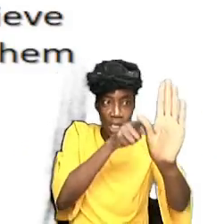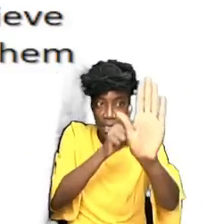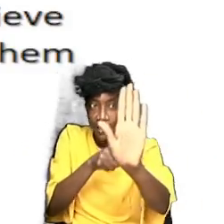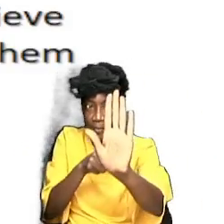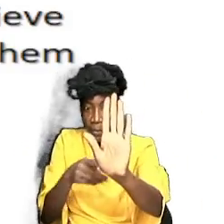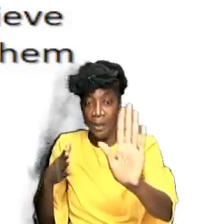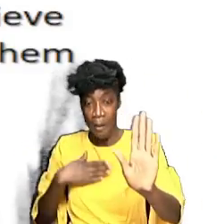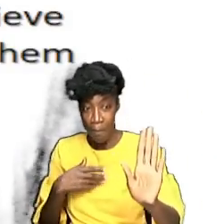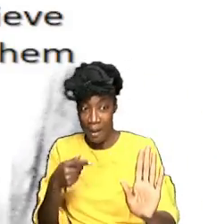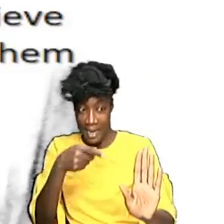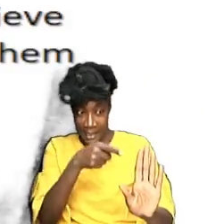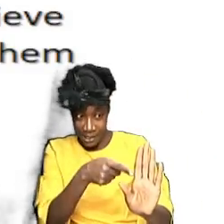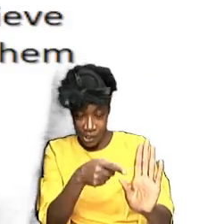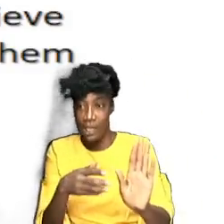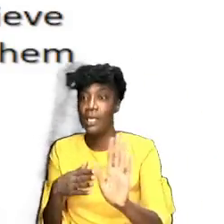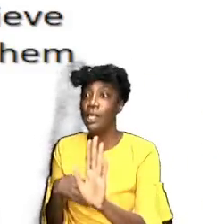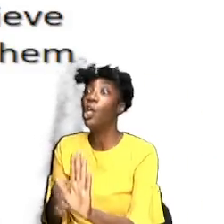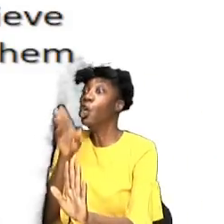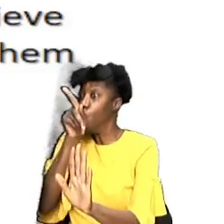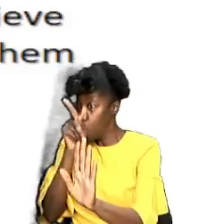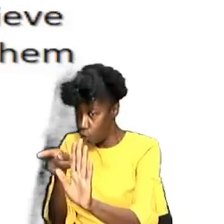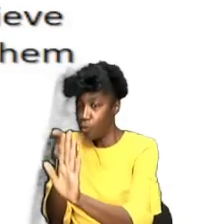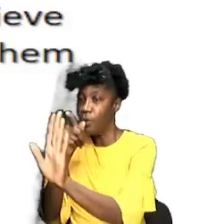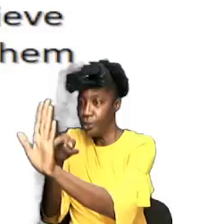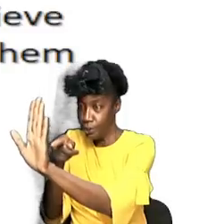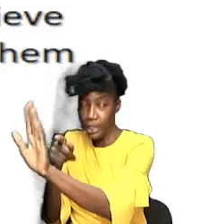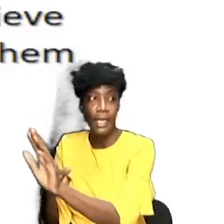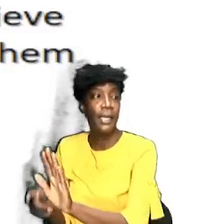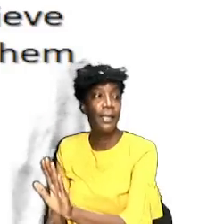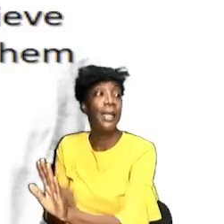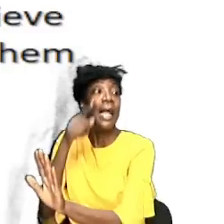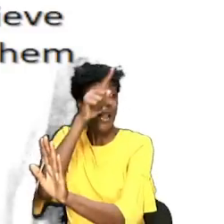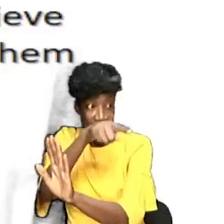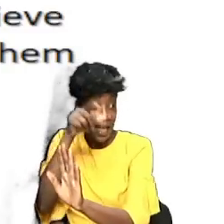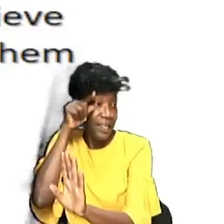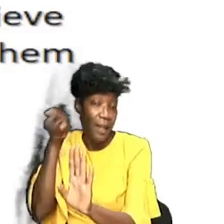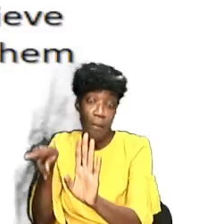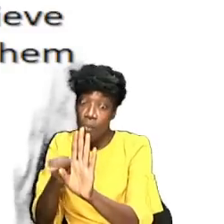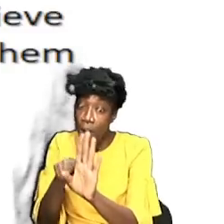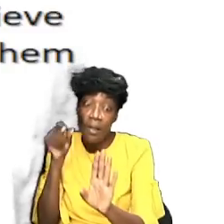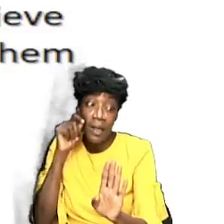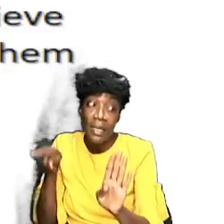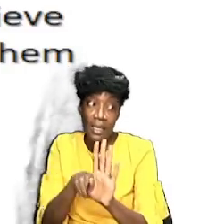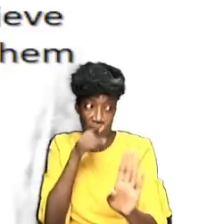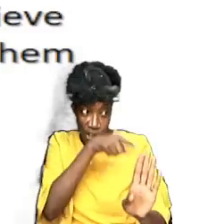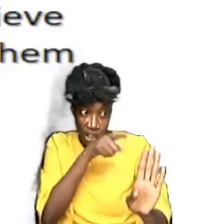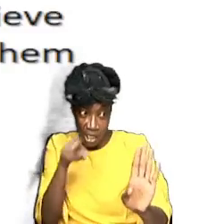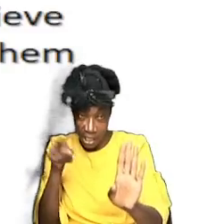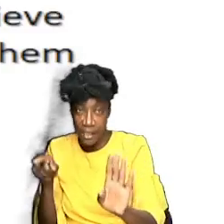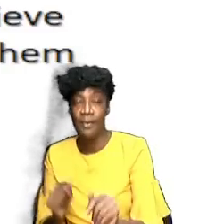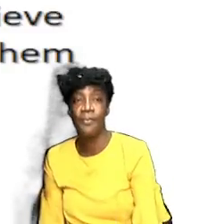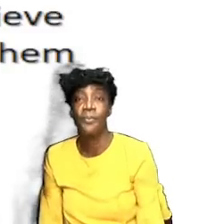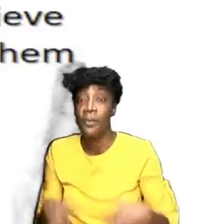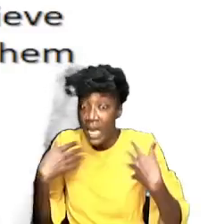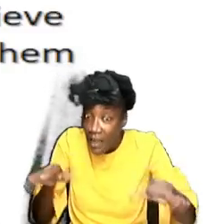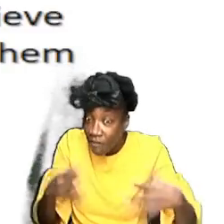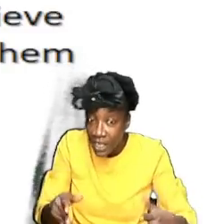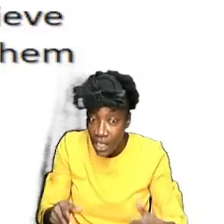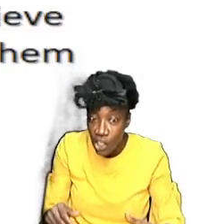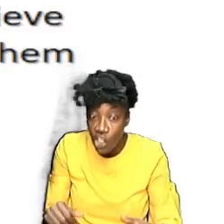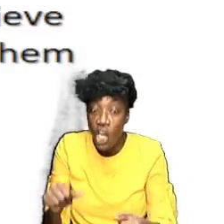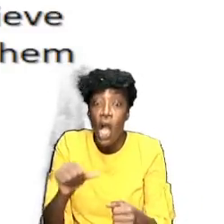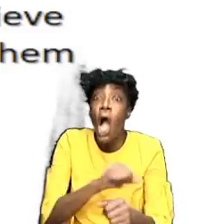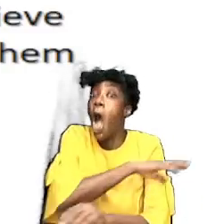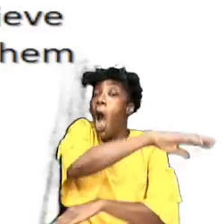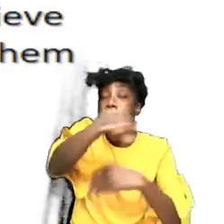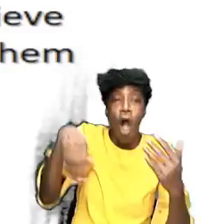your shield, beside that brother's shield, beside that sister's shield, at the end of the day, when the shields are put together,